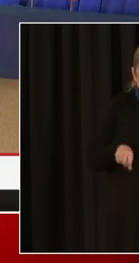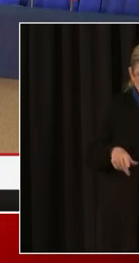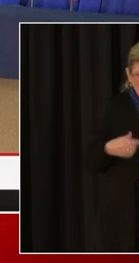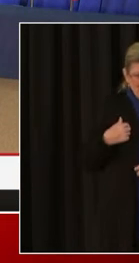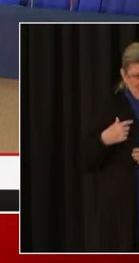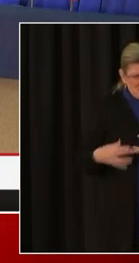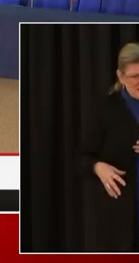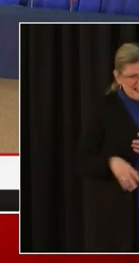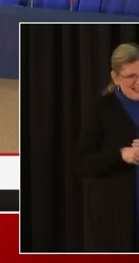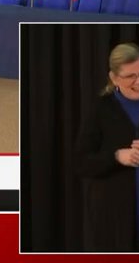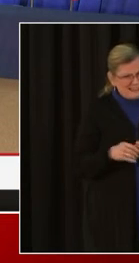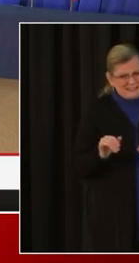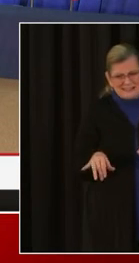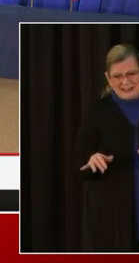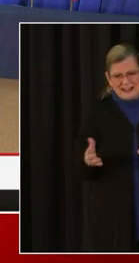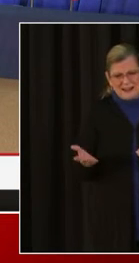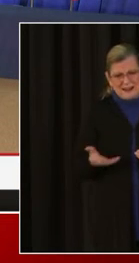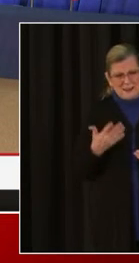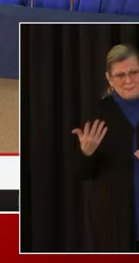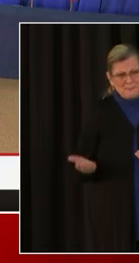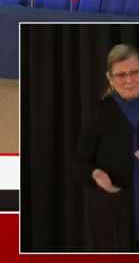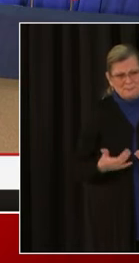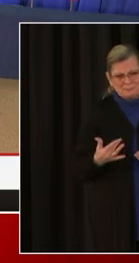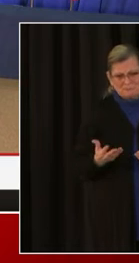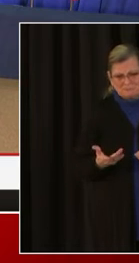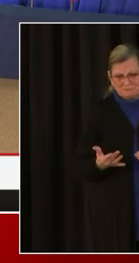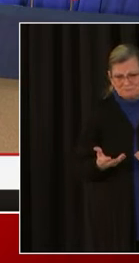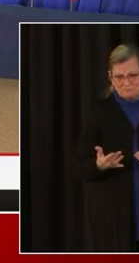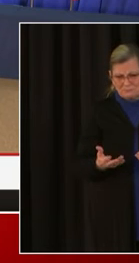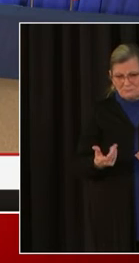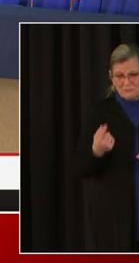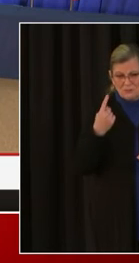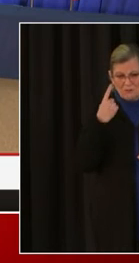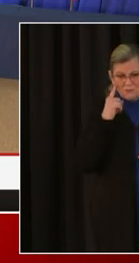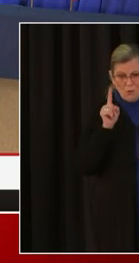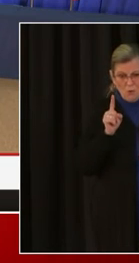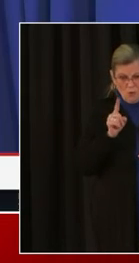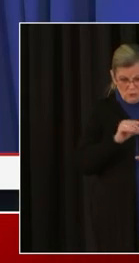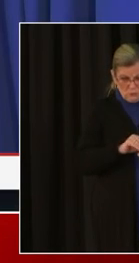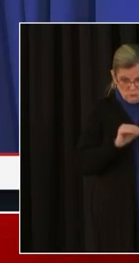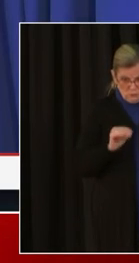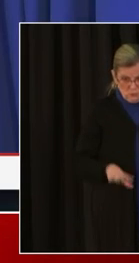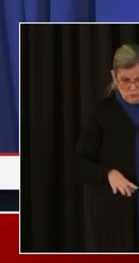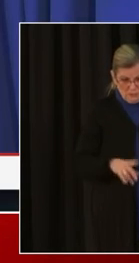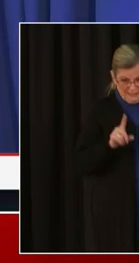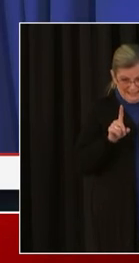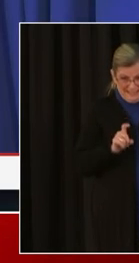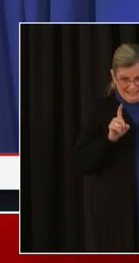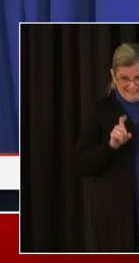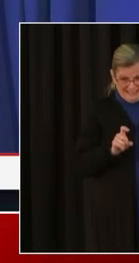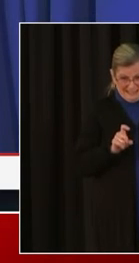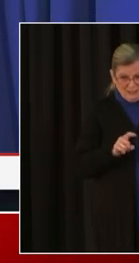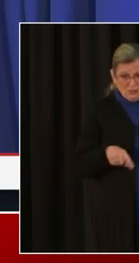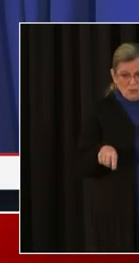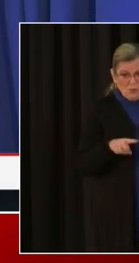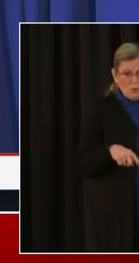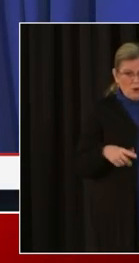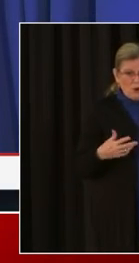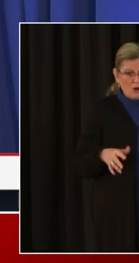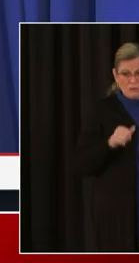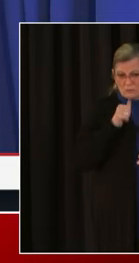I would add is that for the student testing, those results